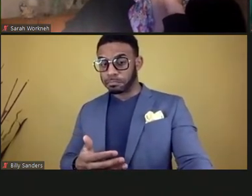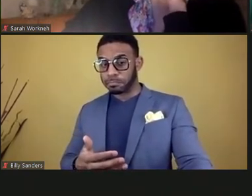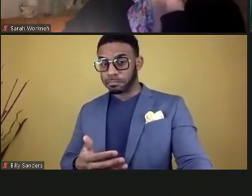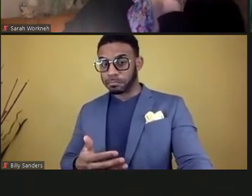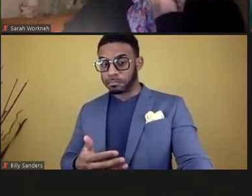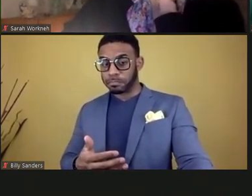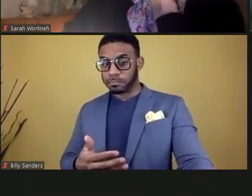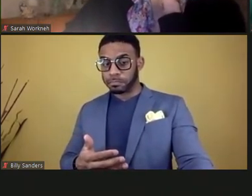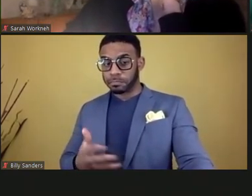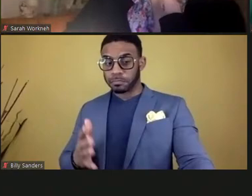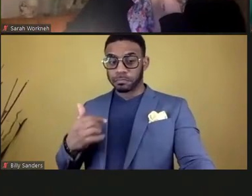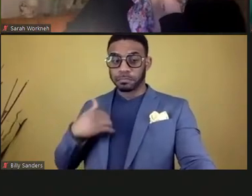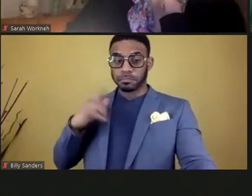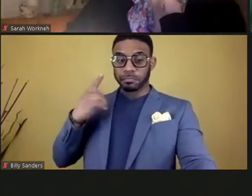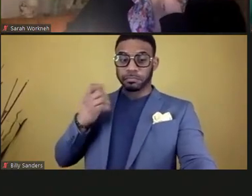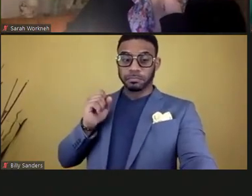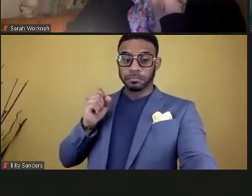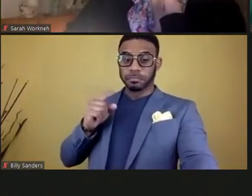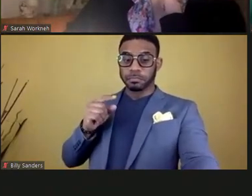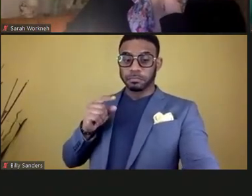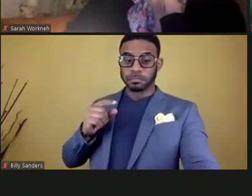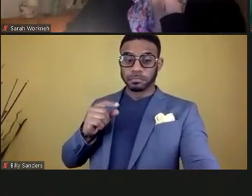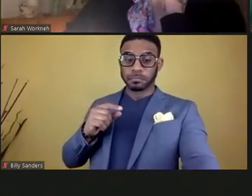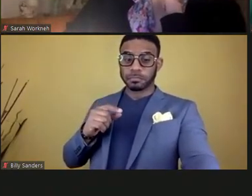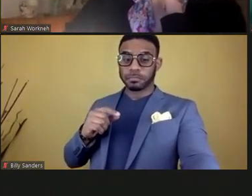Well, I'll chime in.